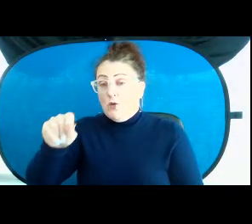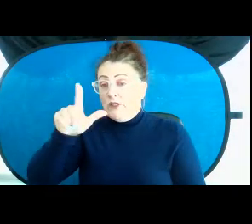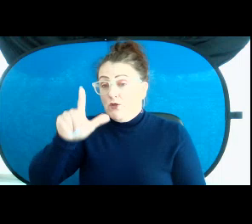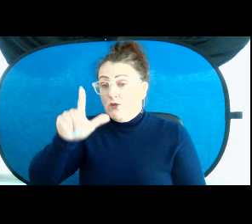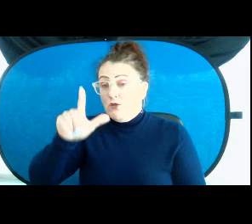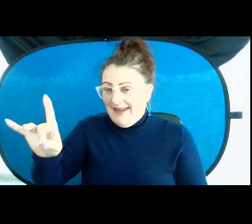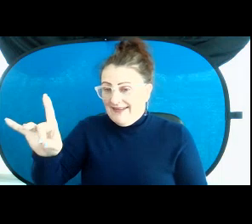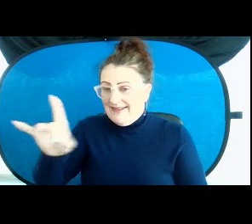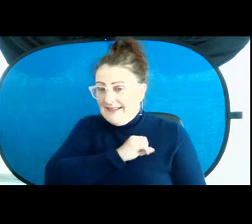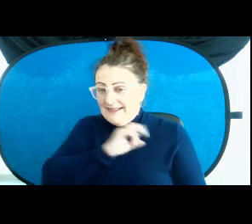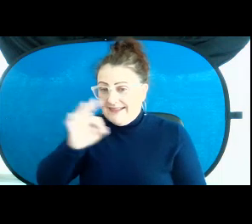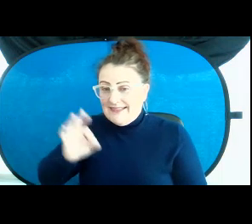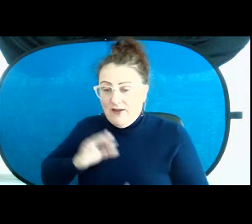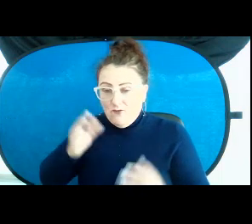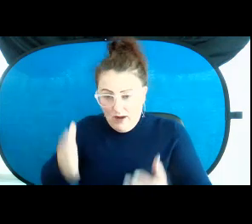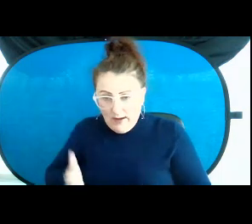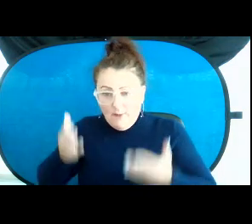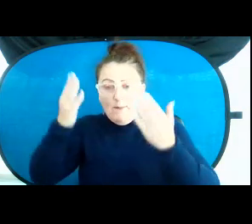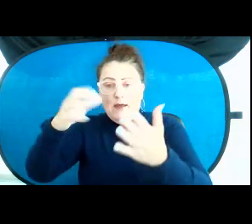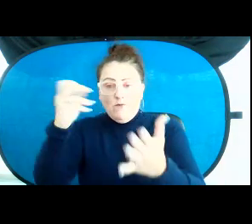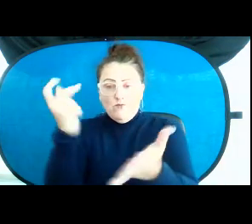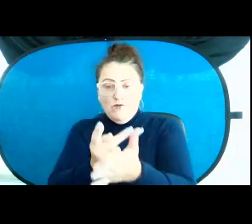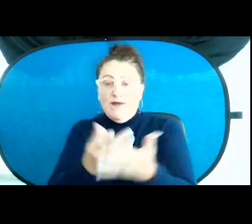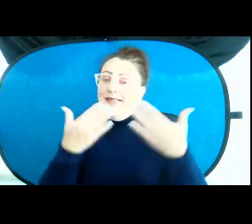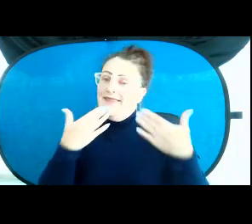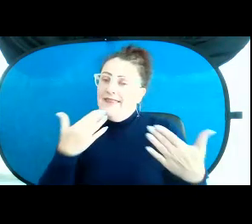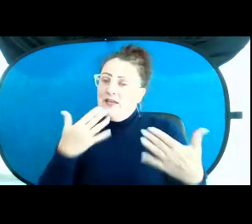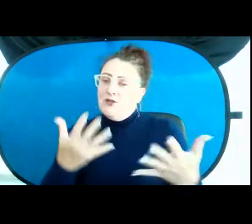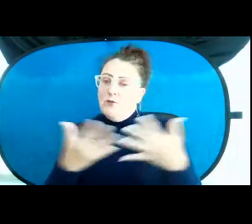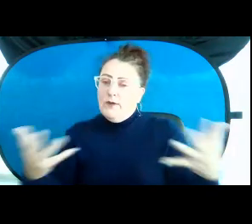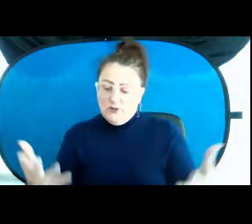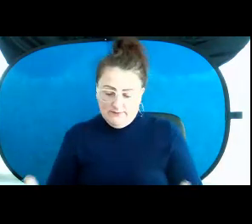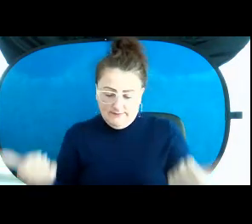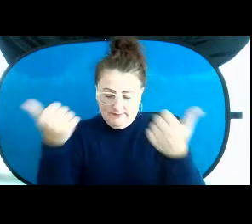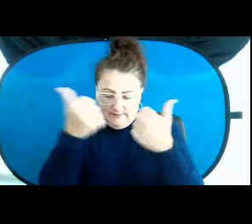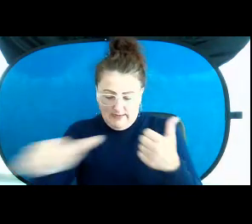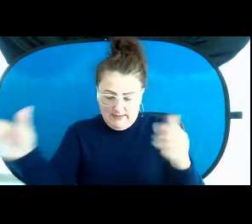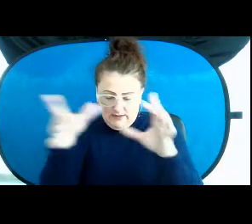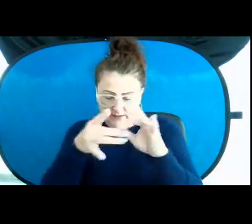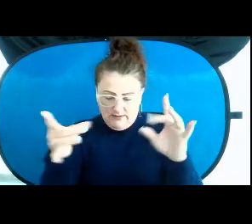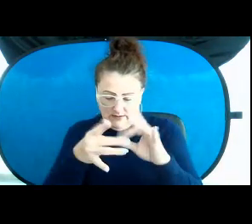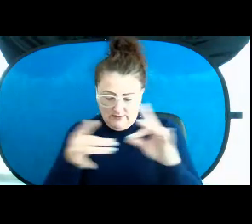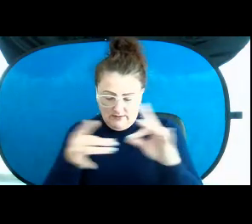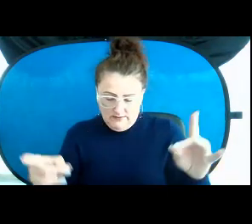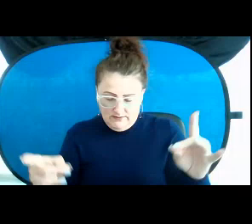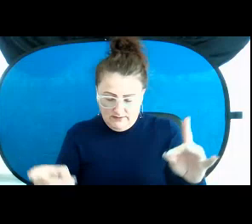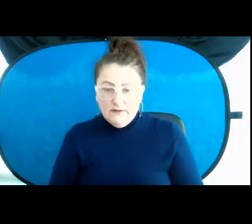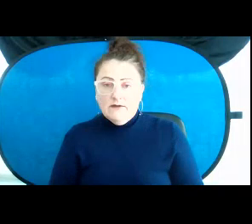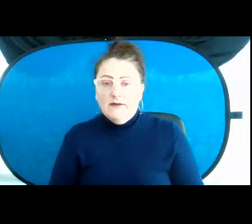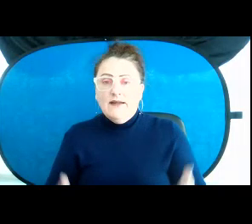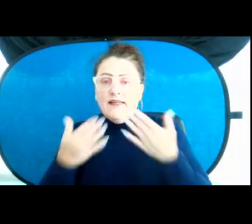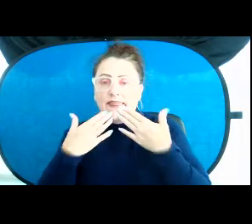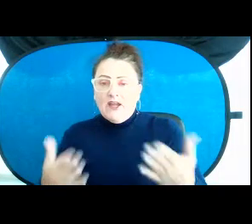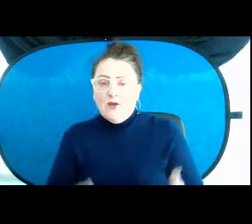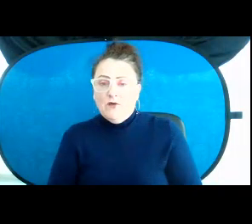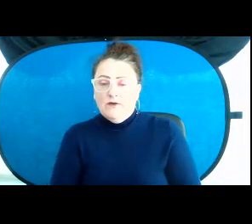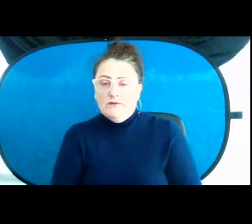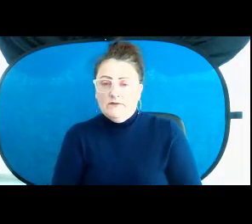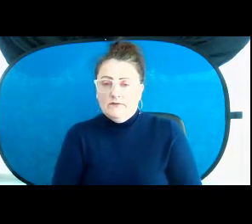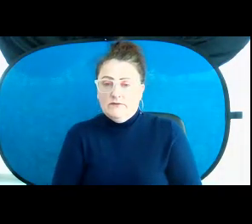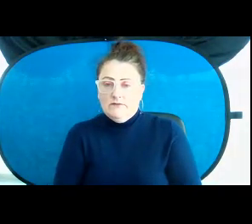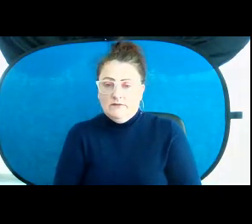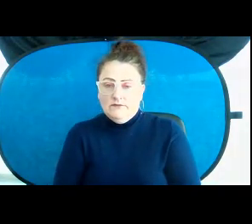approval of this item. All right, thank you so much. Any public comment? There is no public comment. Thank you. Thank you. Questions, comments,